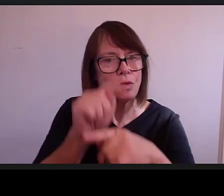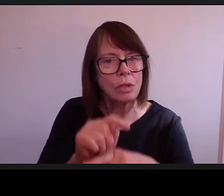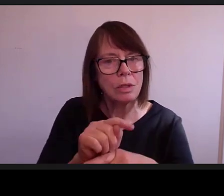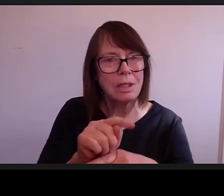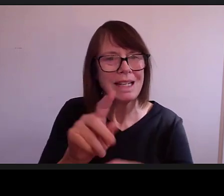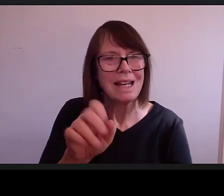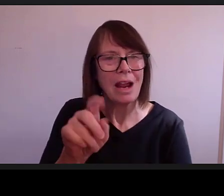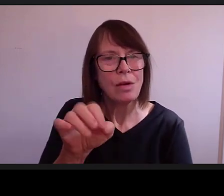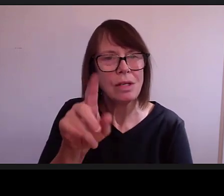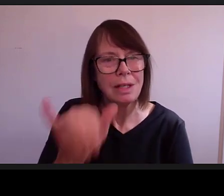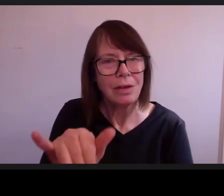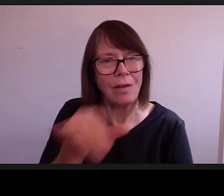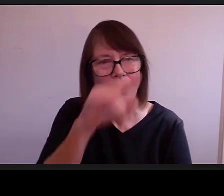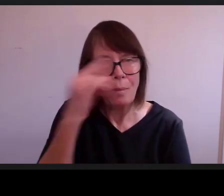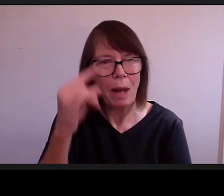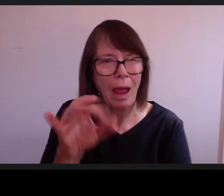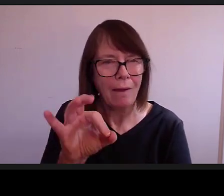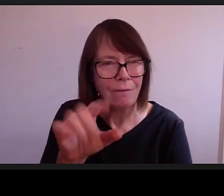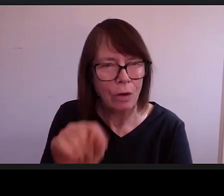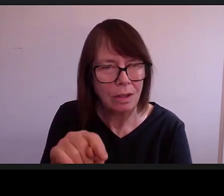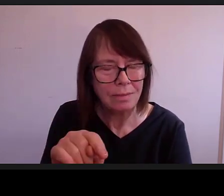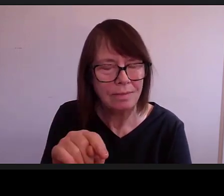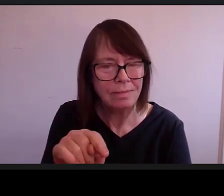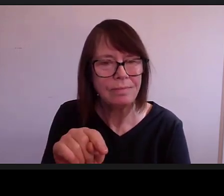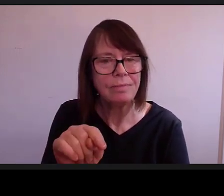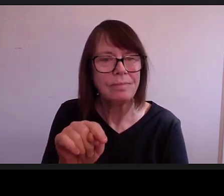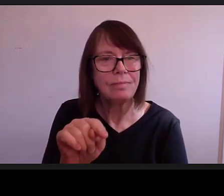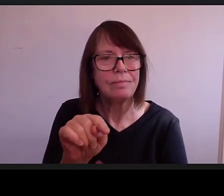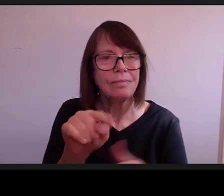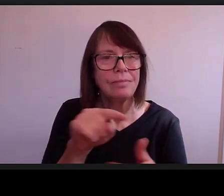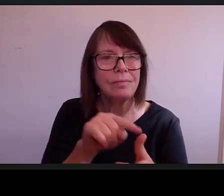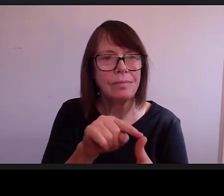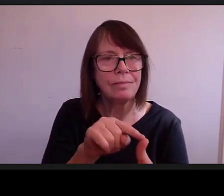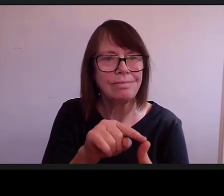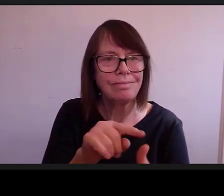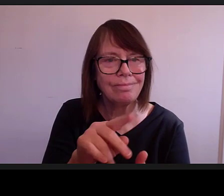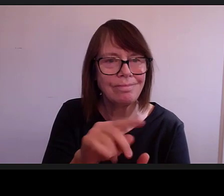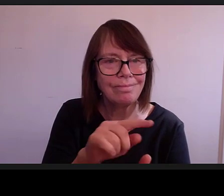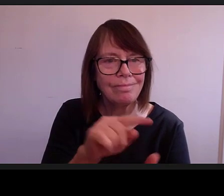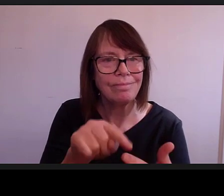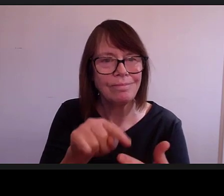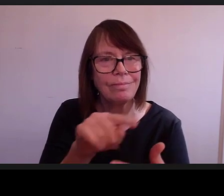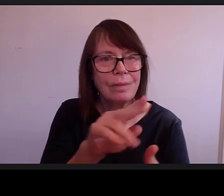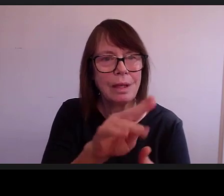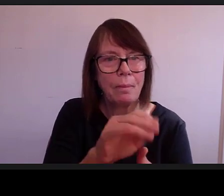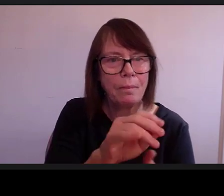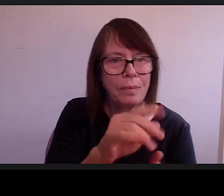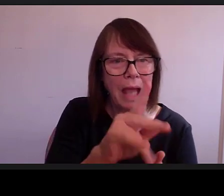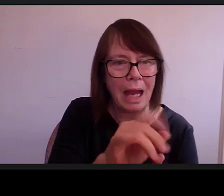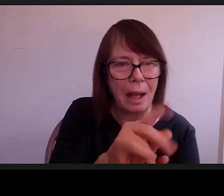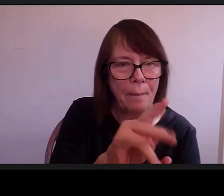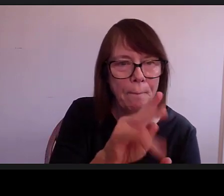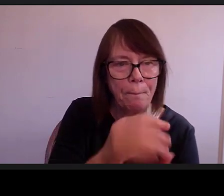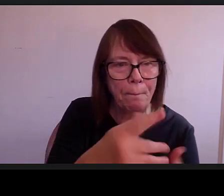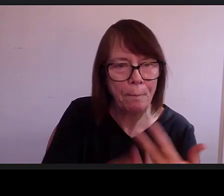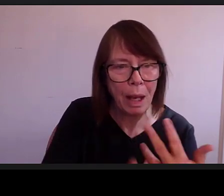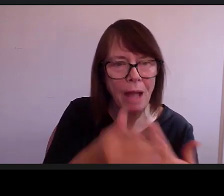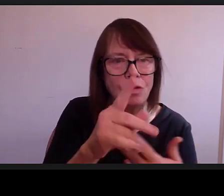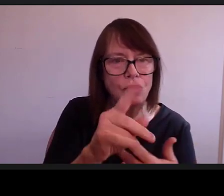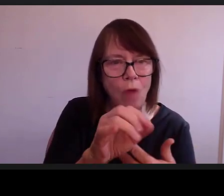of the Blackfoot, which consists of Kainai Blood Tribe, also known as Blood